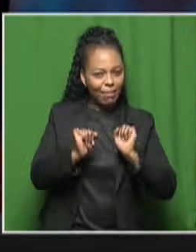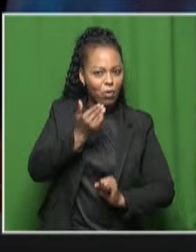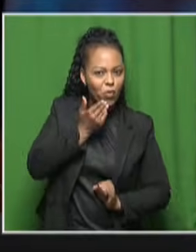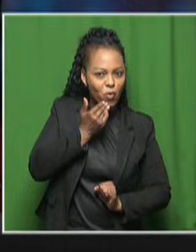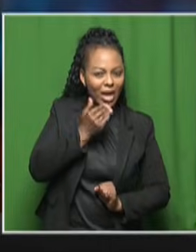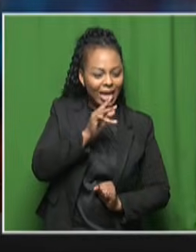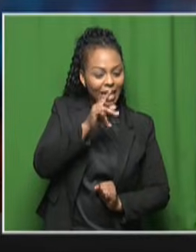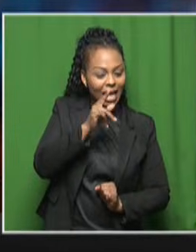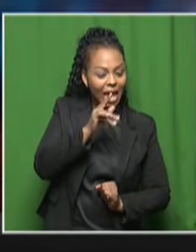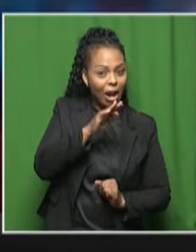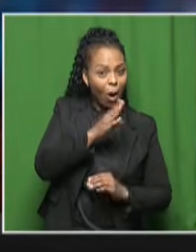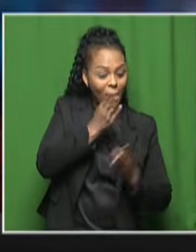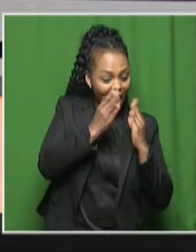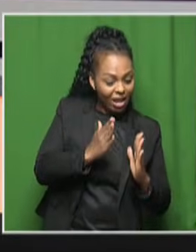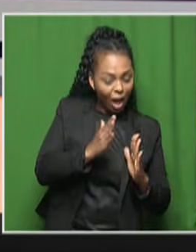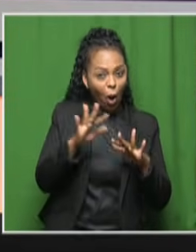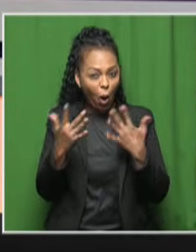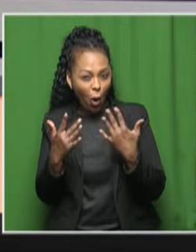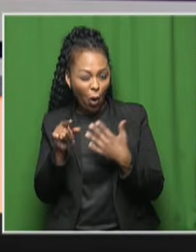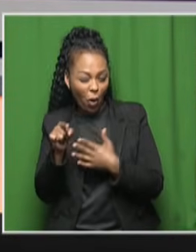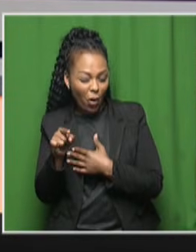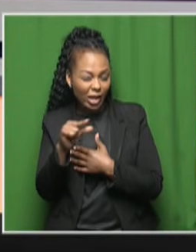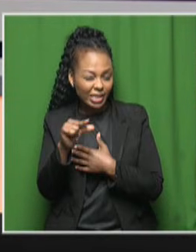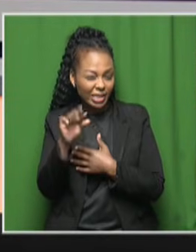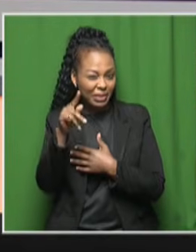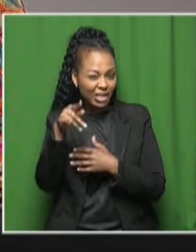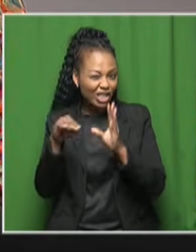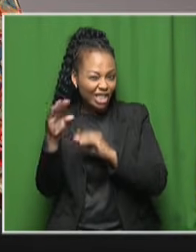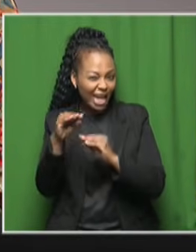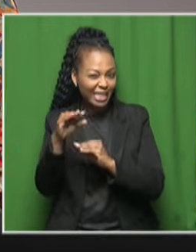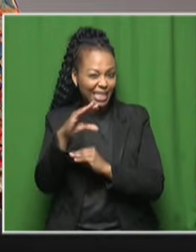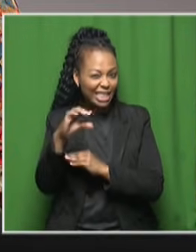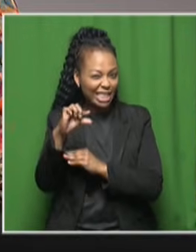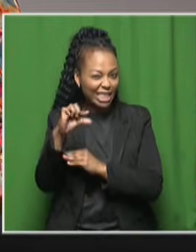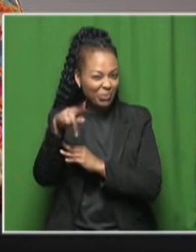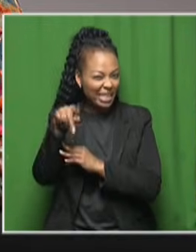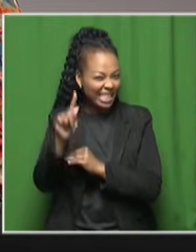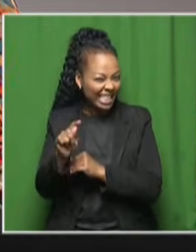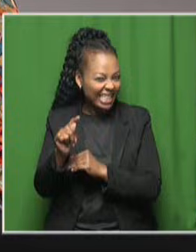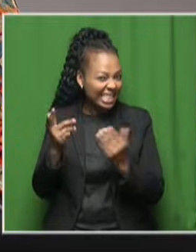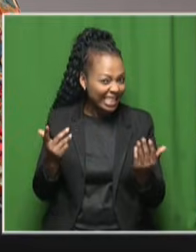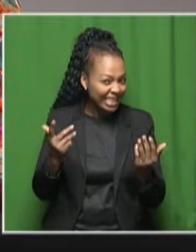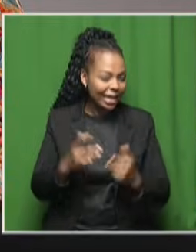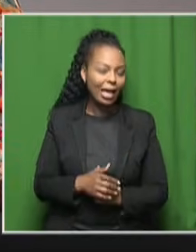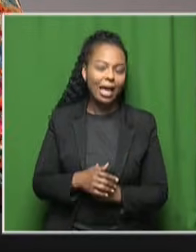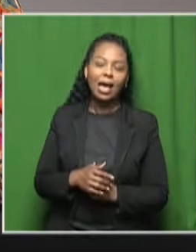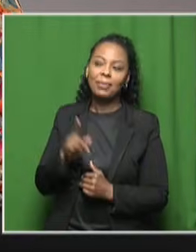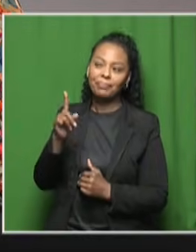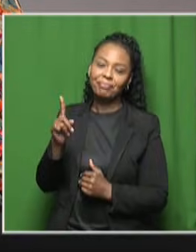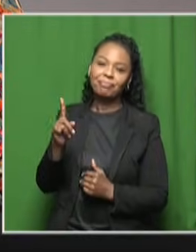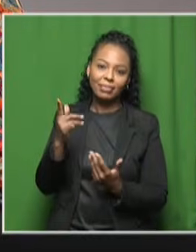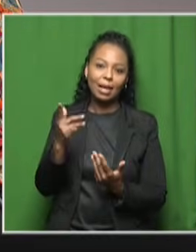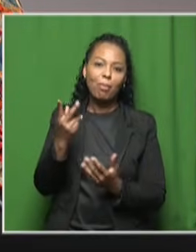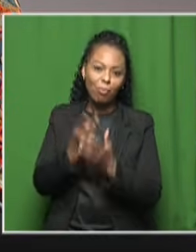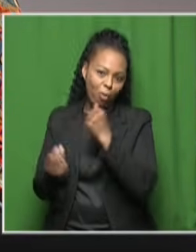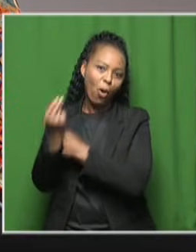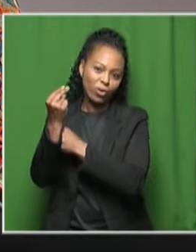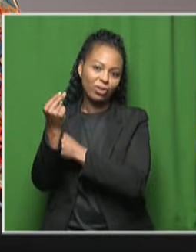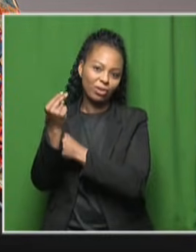Is Yes. it the learner or is it ChatGPT? Well, it would be a percentage of a contribution from